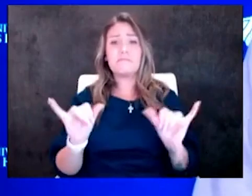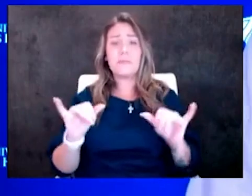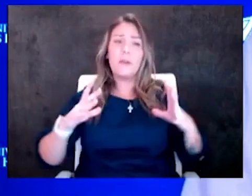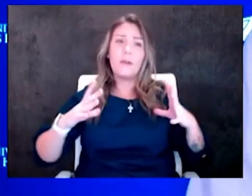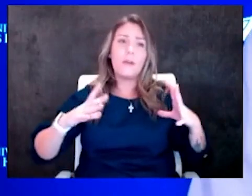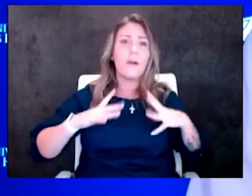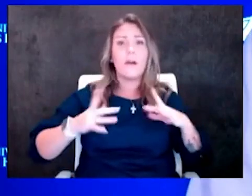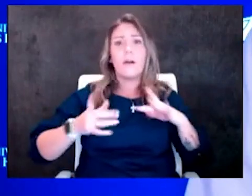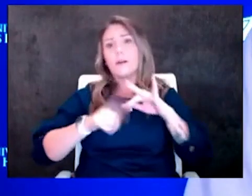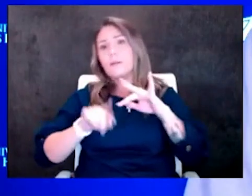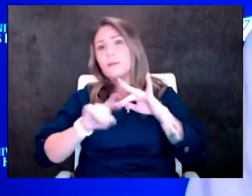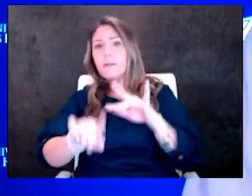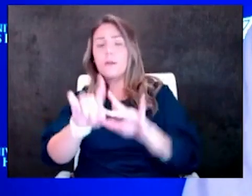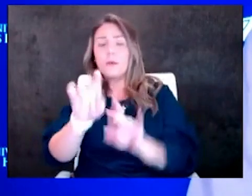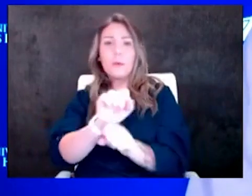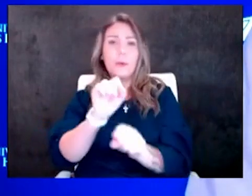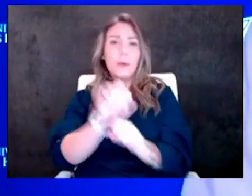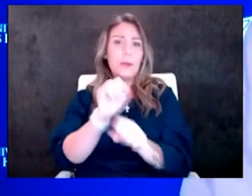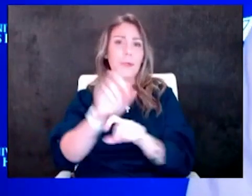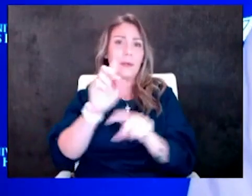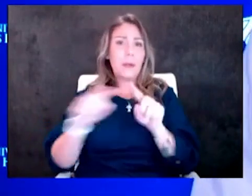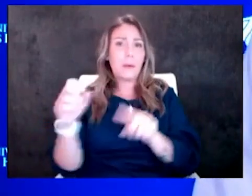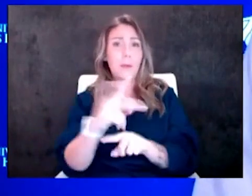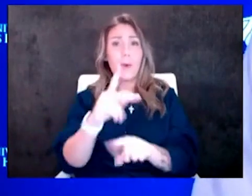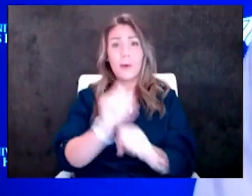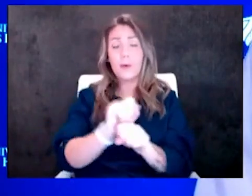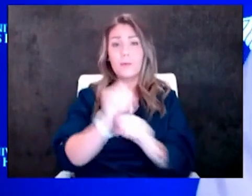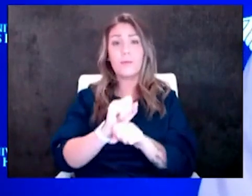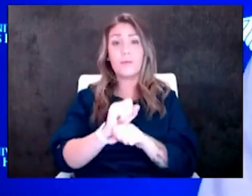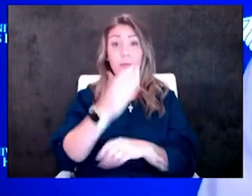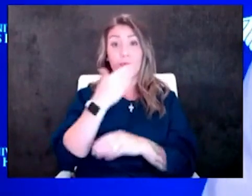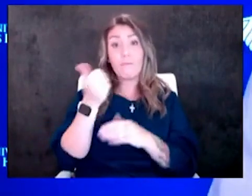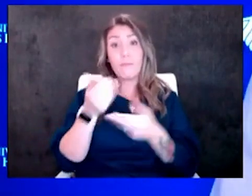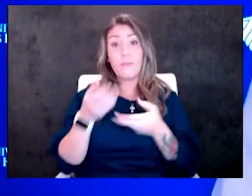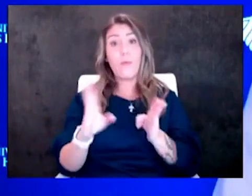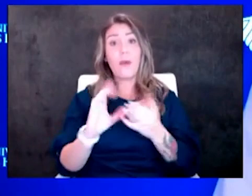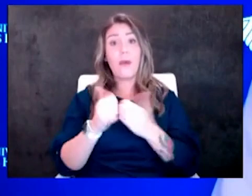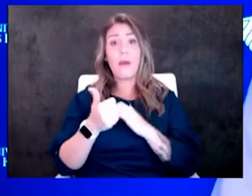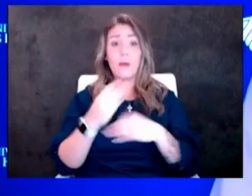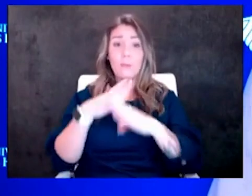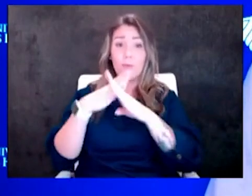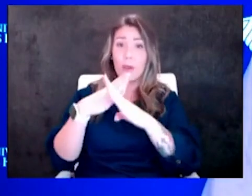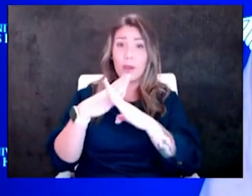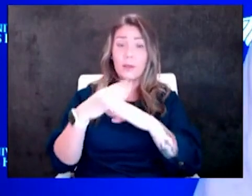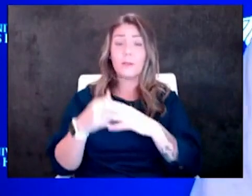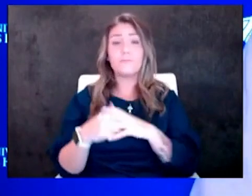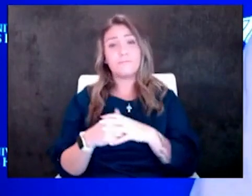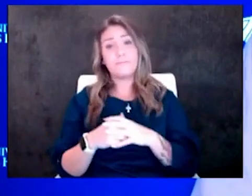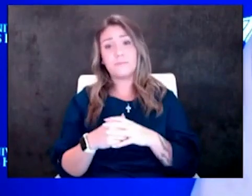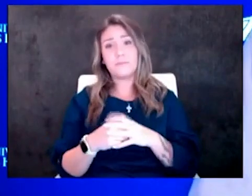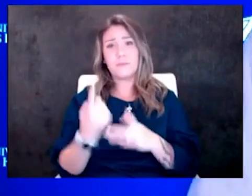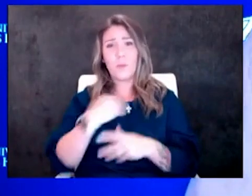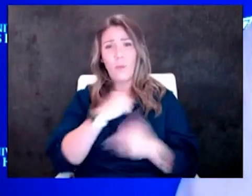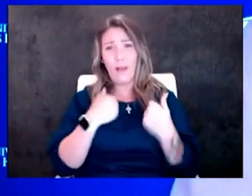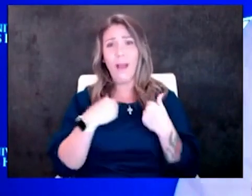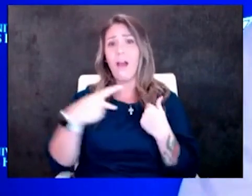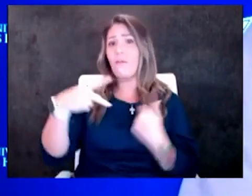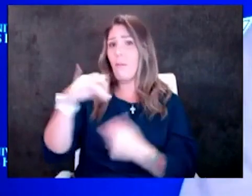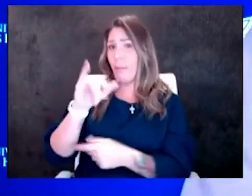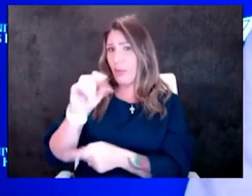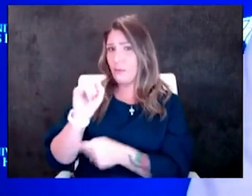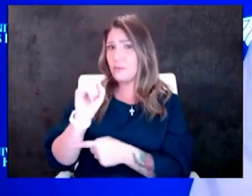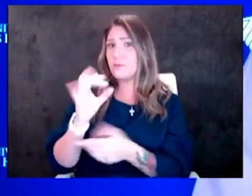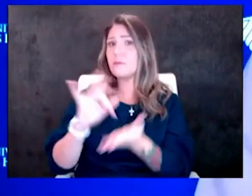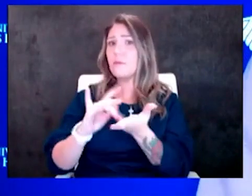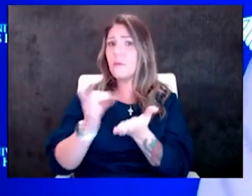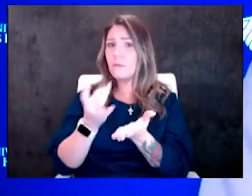to work, all of those things. The best way to prevent that, we know that we have those pills coming. That will help. But the best